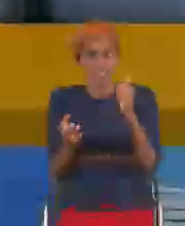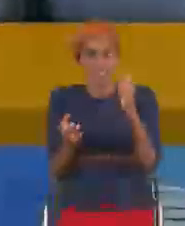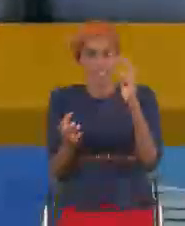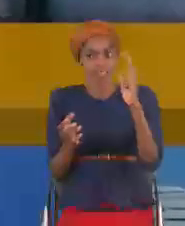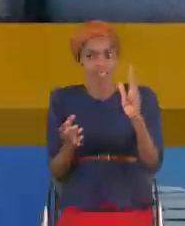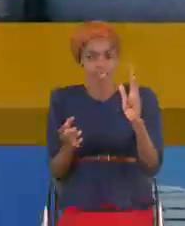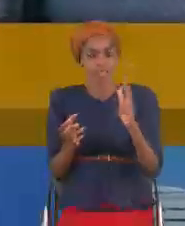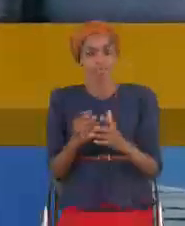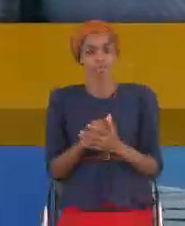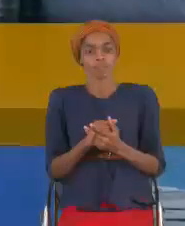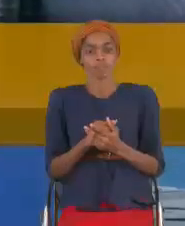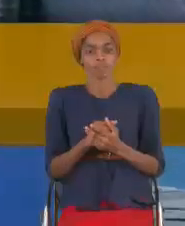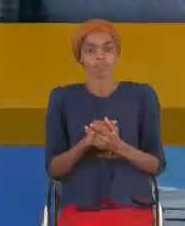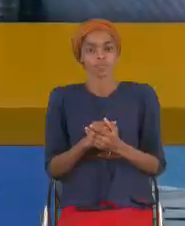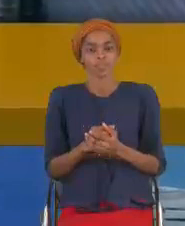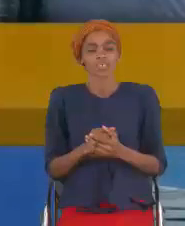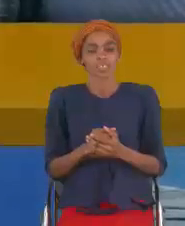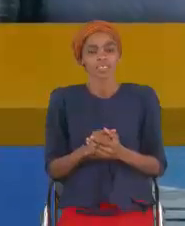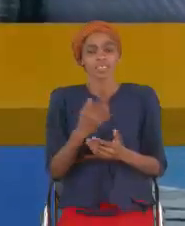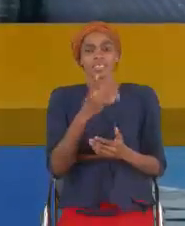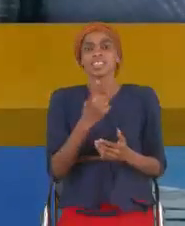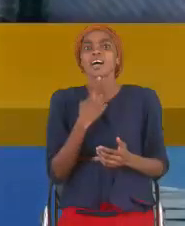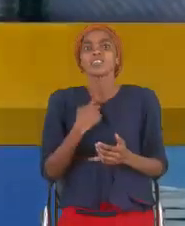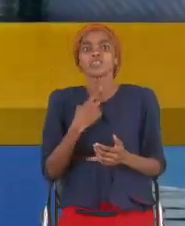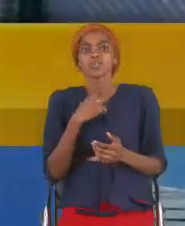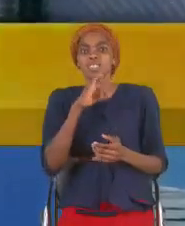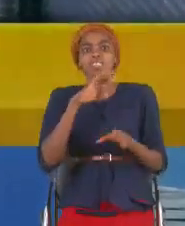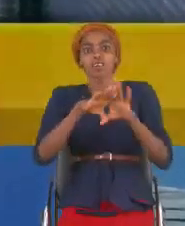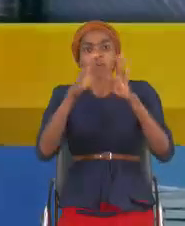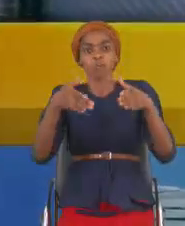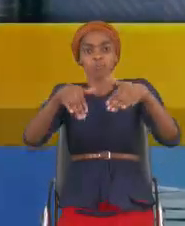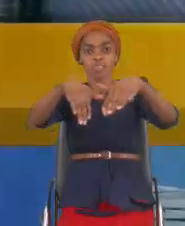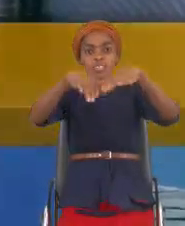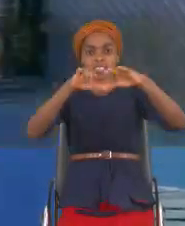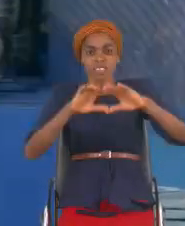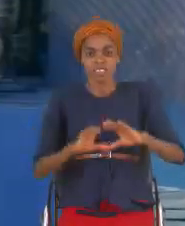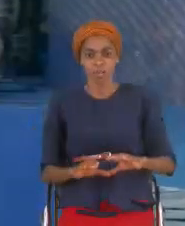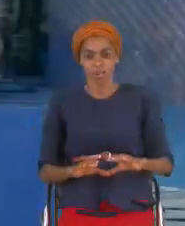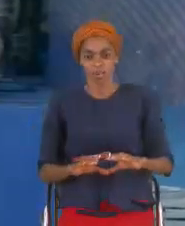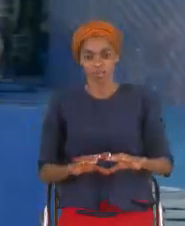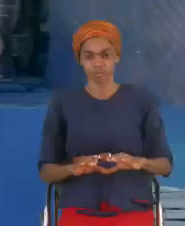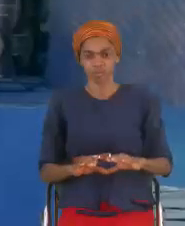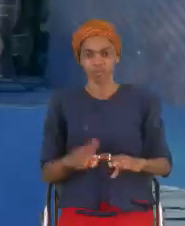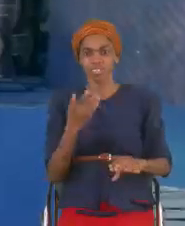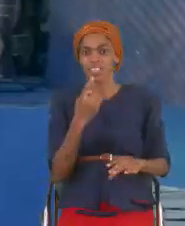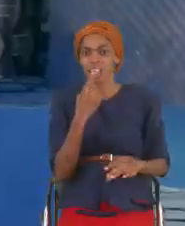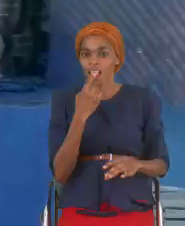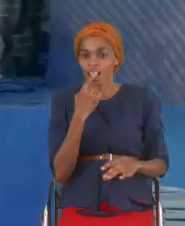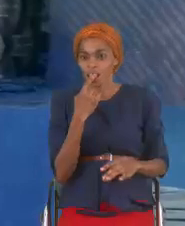verse 13. Their throat is an open sepulchre. Their